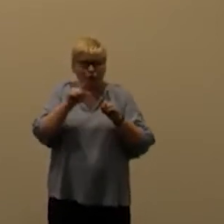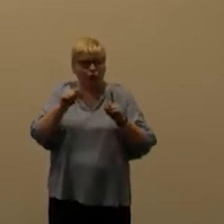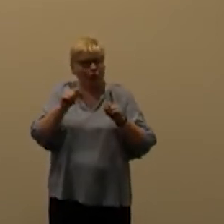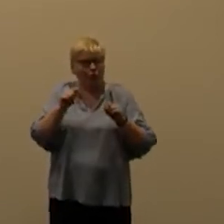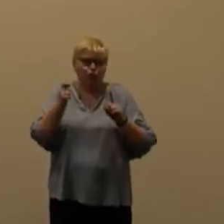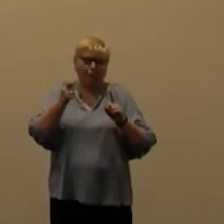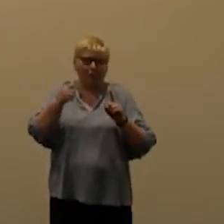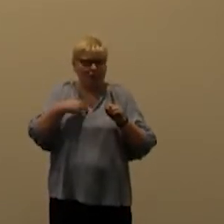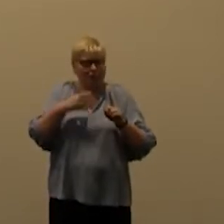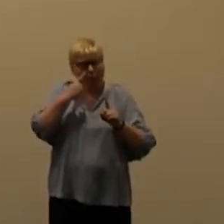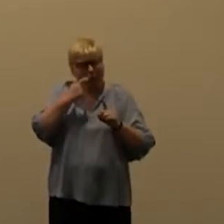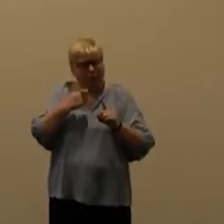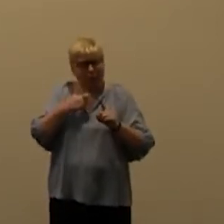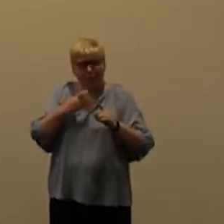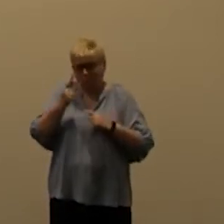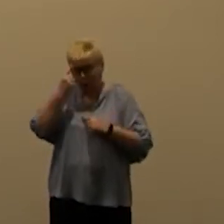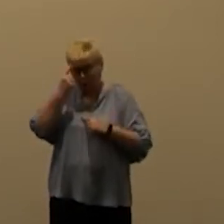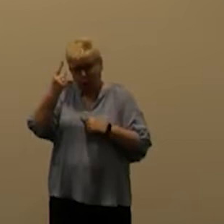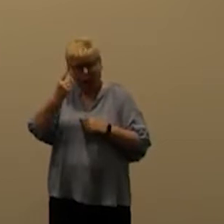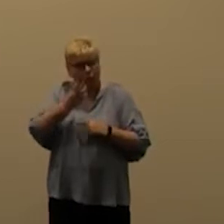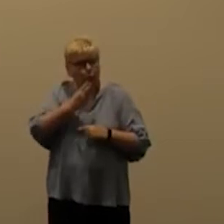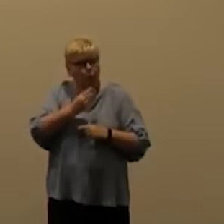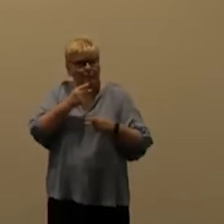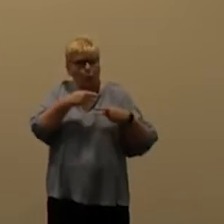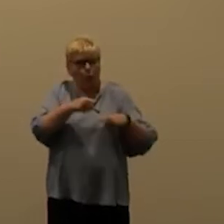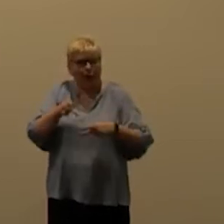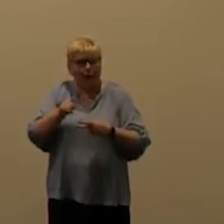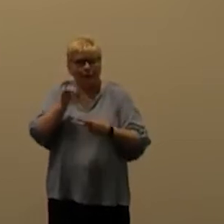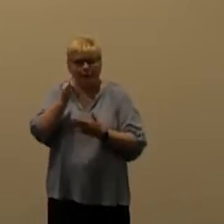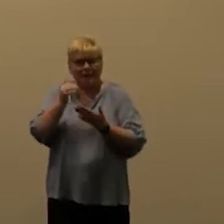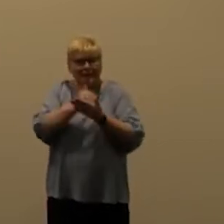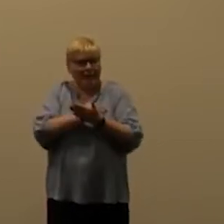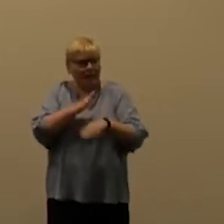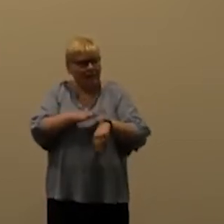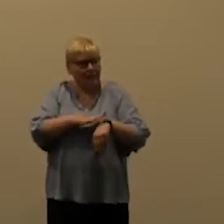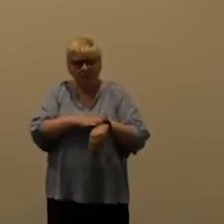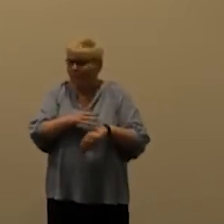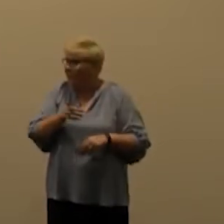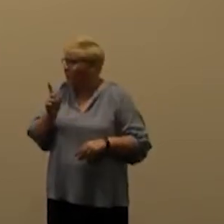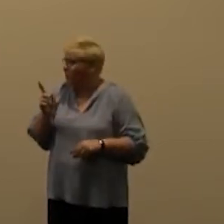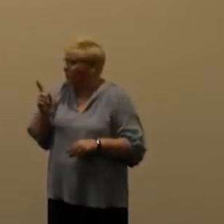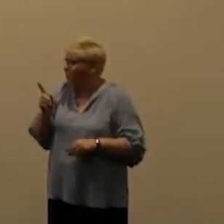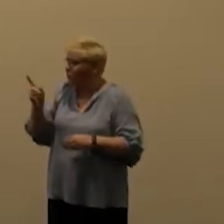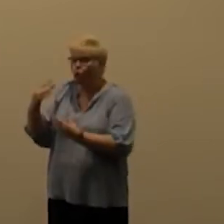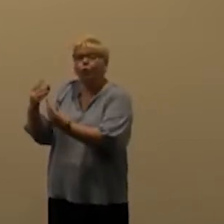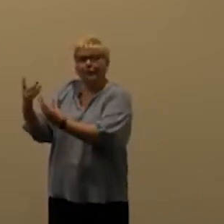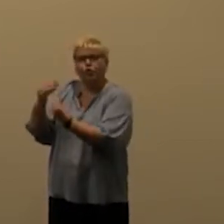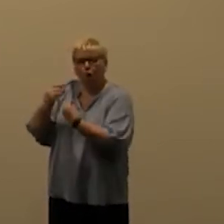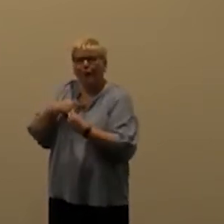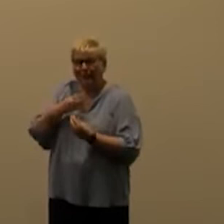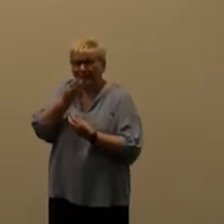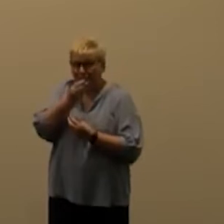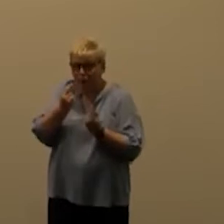can suggest these really useful ways of working that will save people time. I can be honest, you have actually taught me quite a few